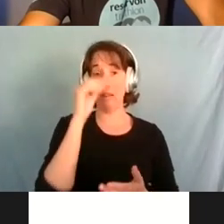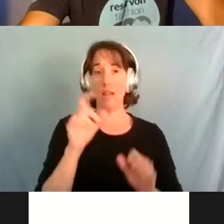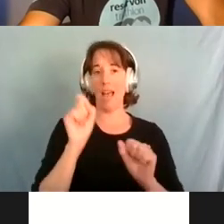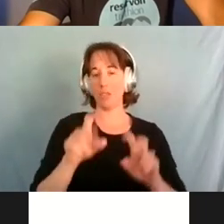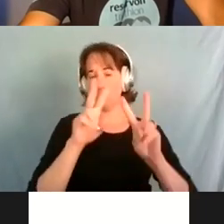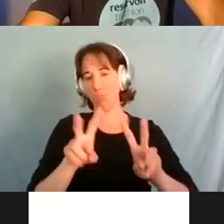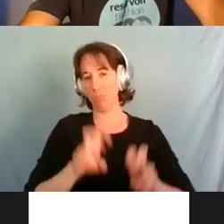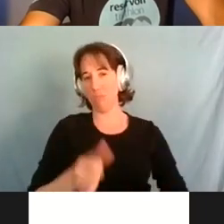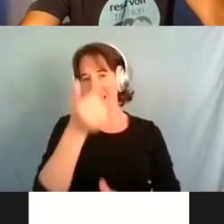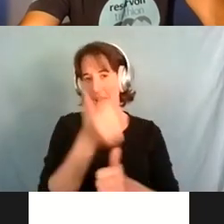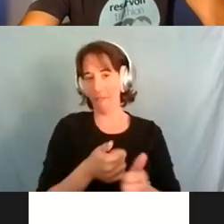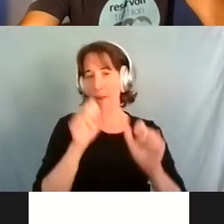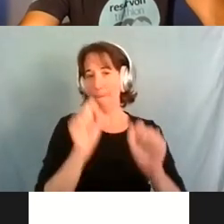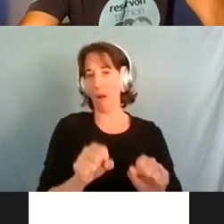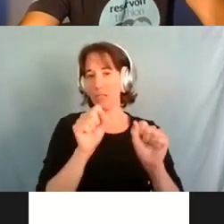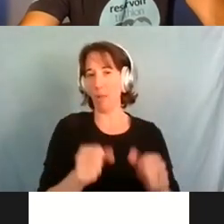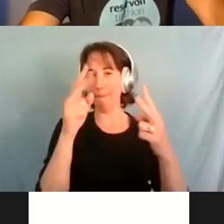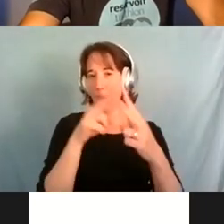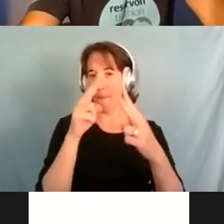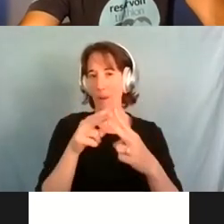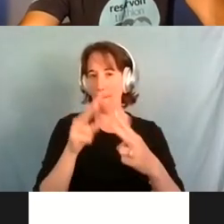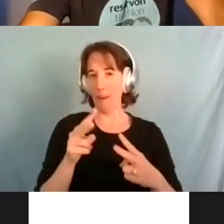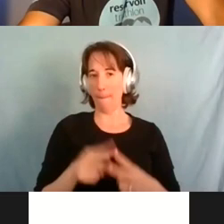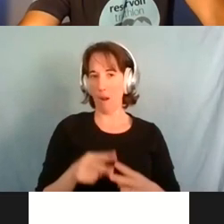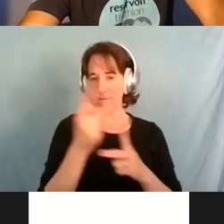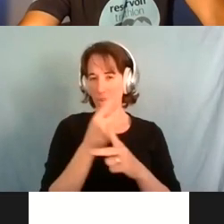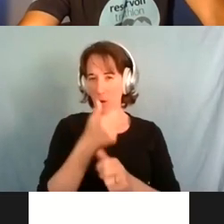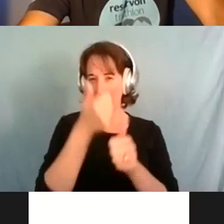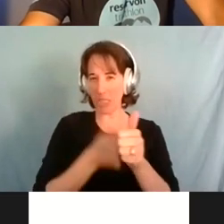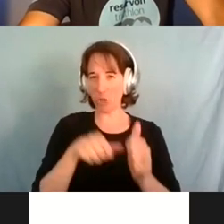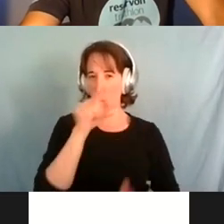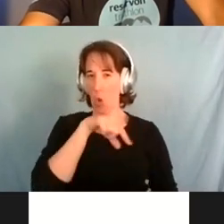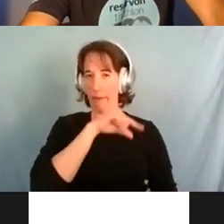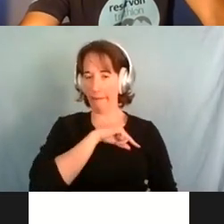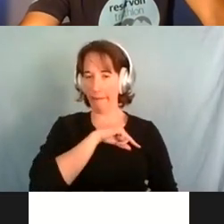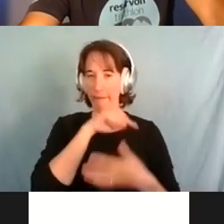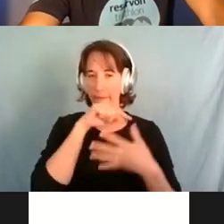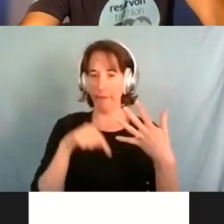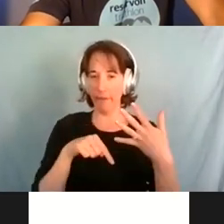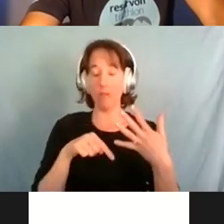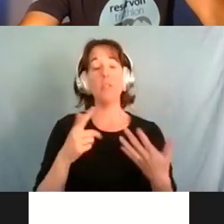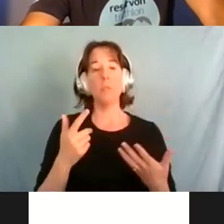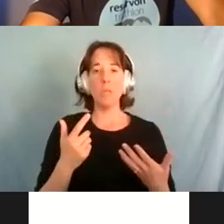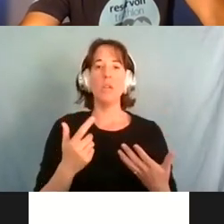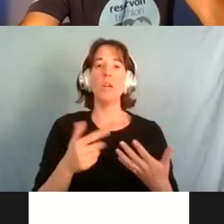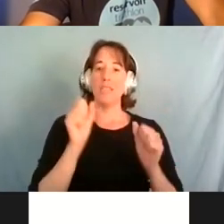and find all their qualities, it can take quite a bit of time to look through all of